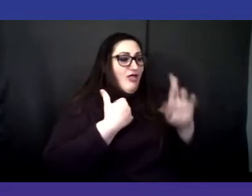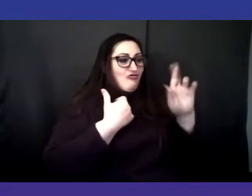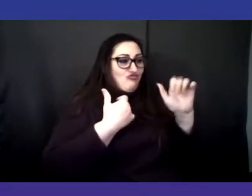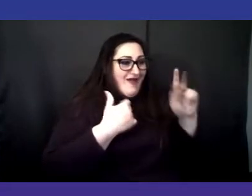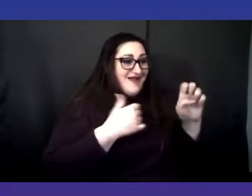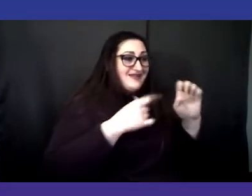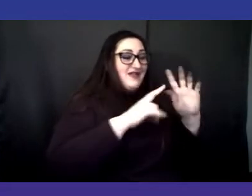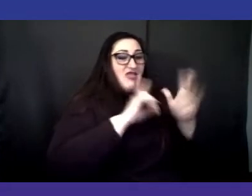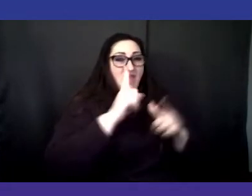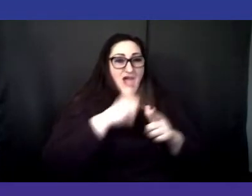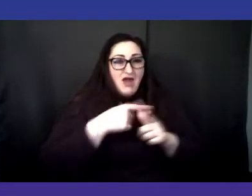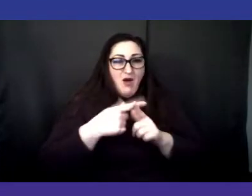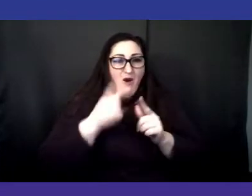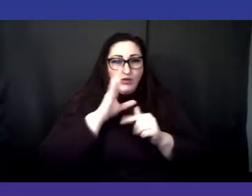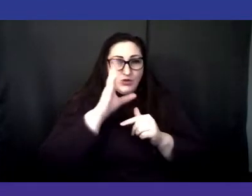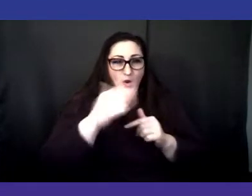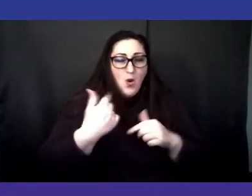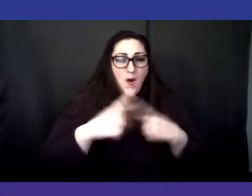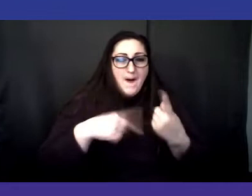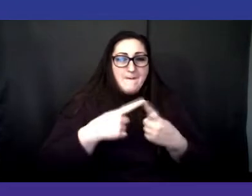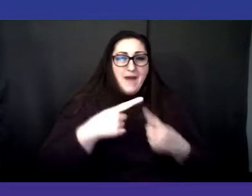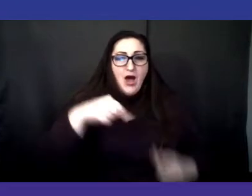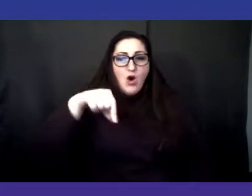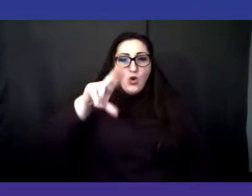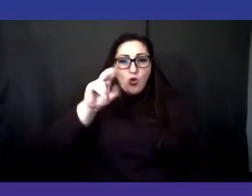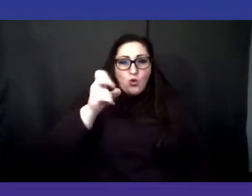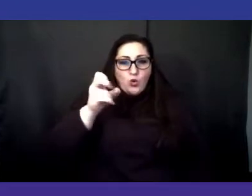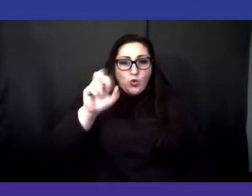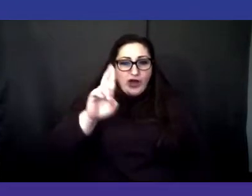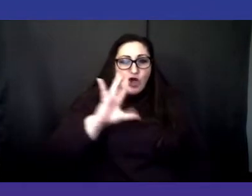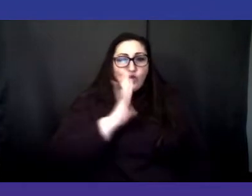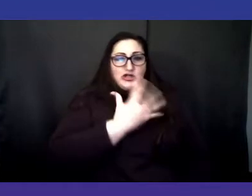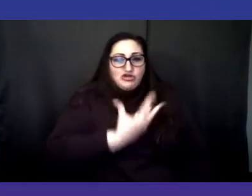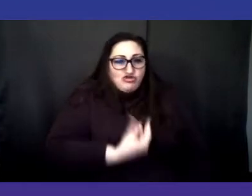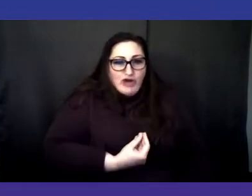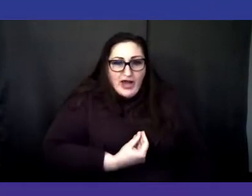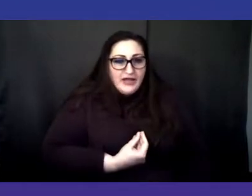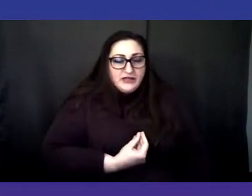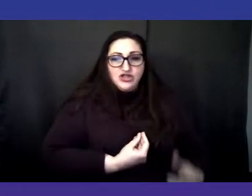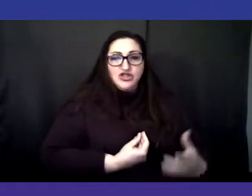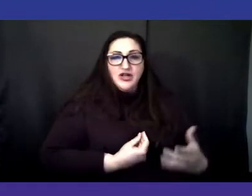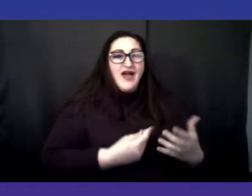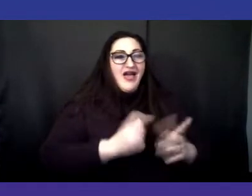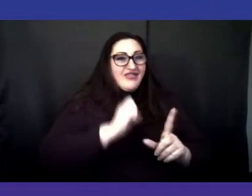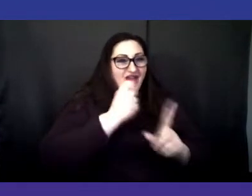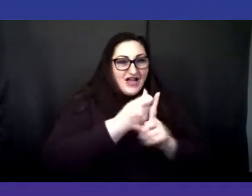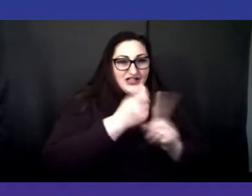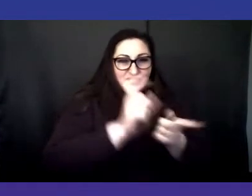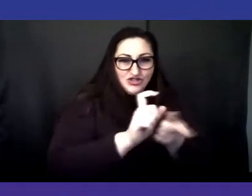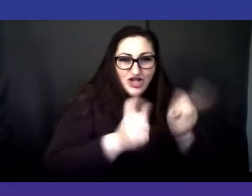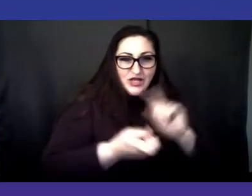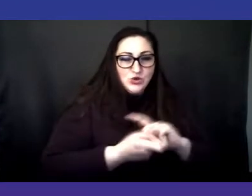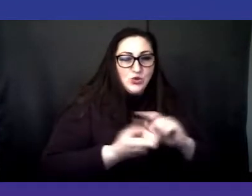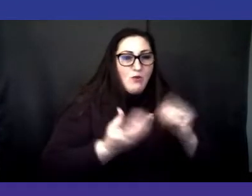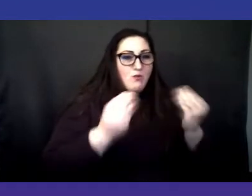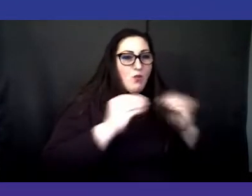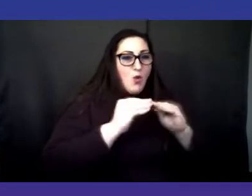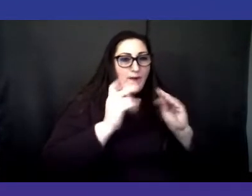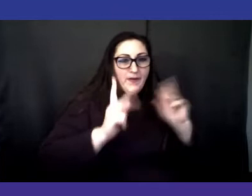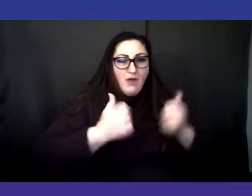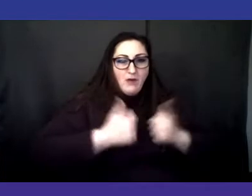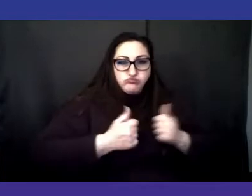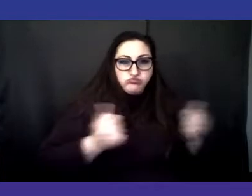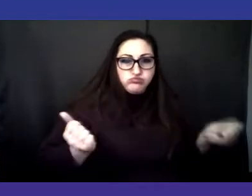future will be, in which perhaps the majority of youth are feeling comfortable to admit that gender